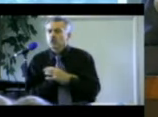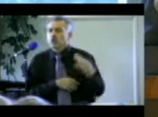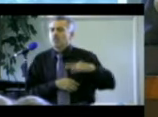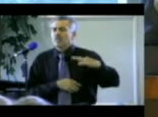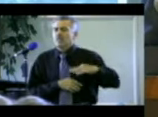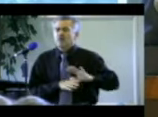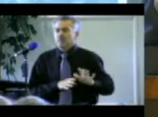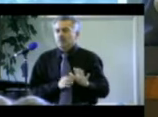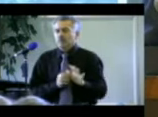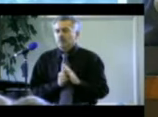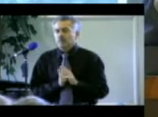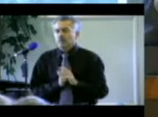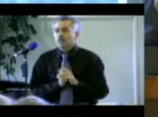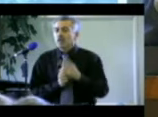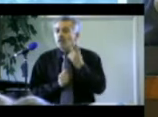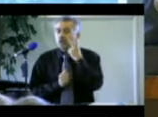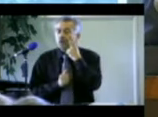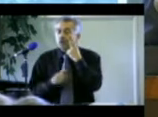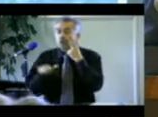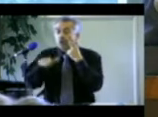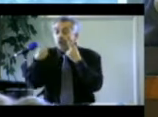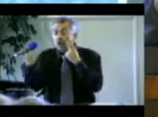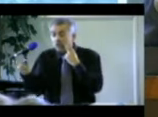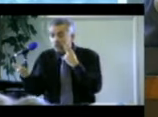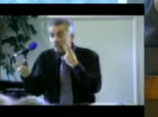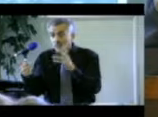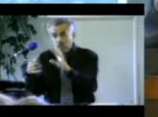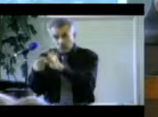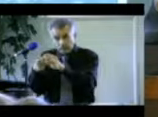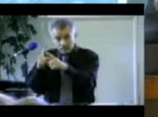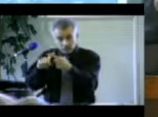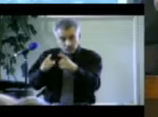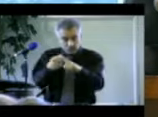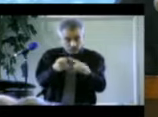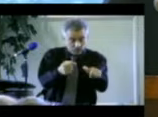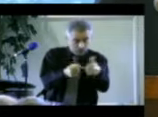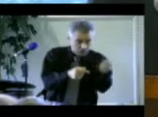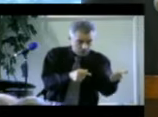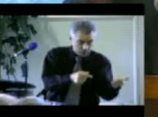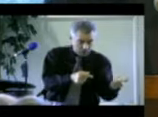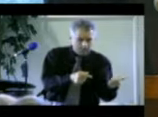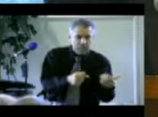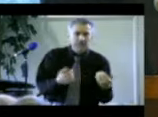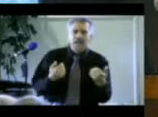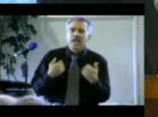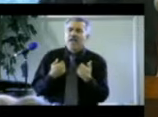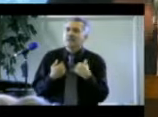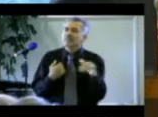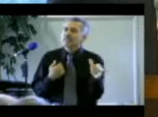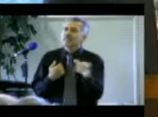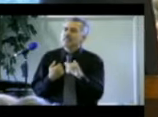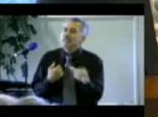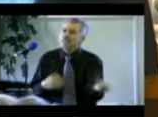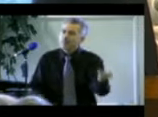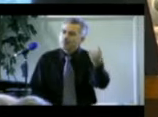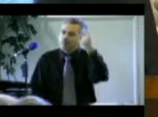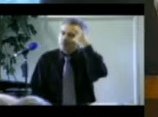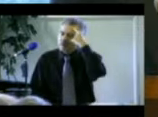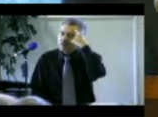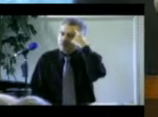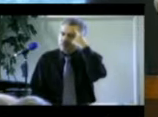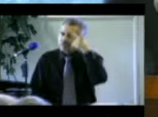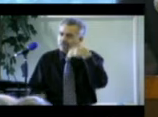interests of others. In your relationships with one another, have the same mind that was